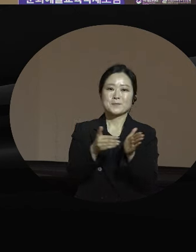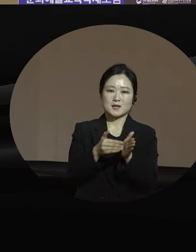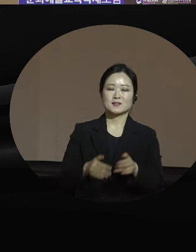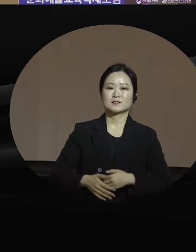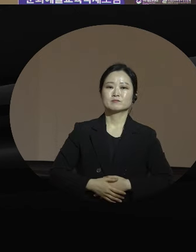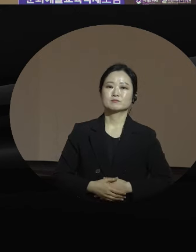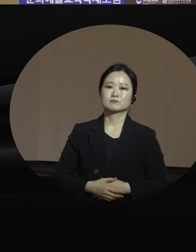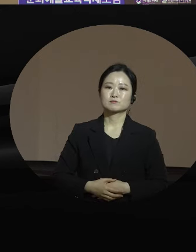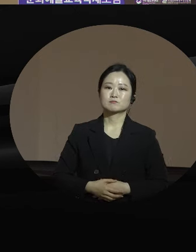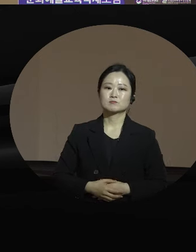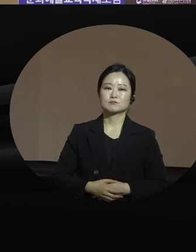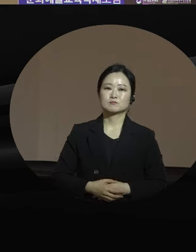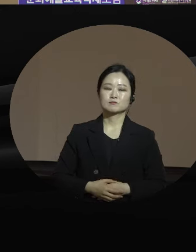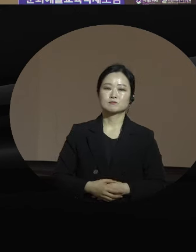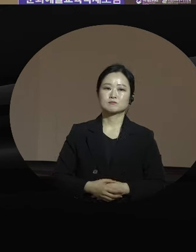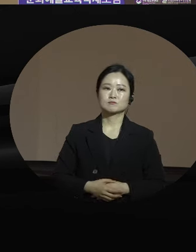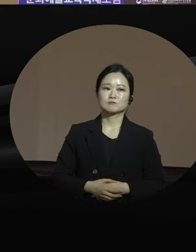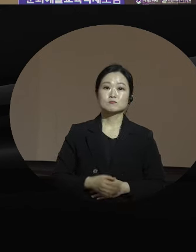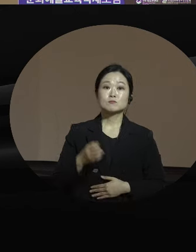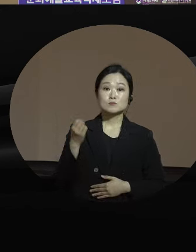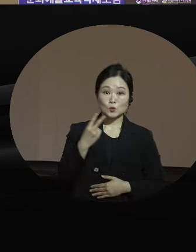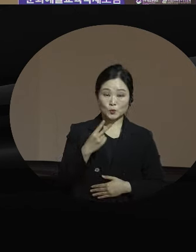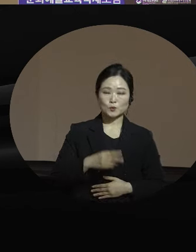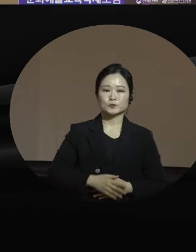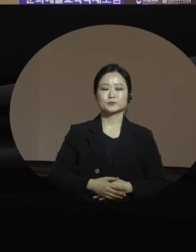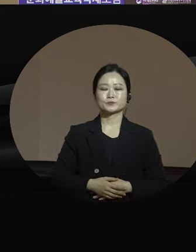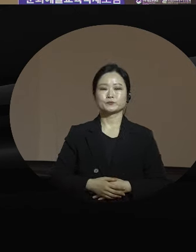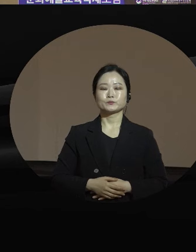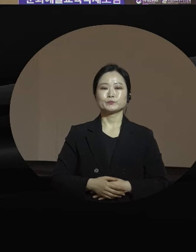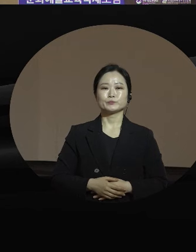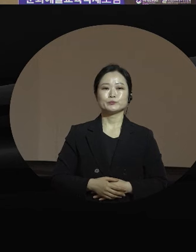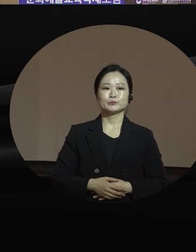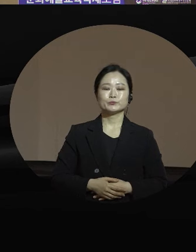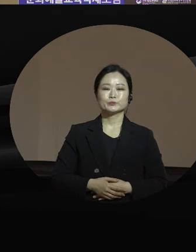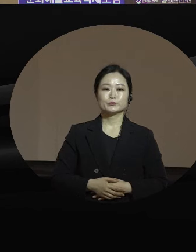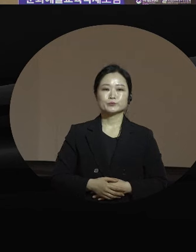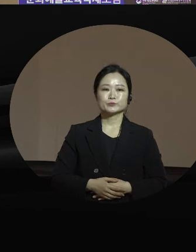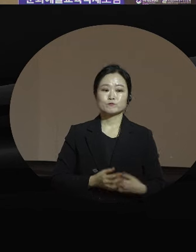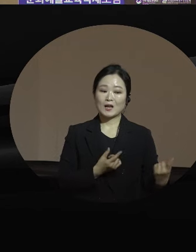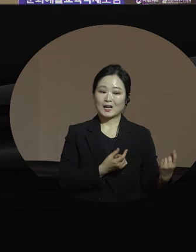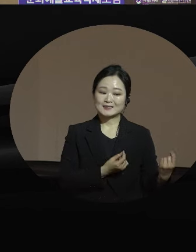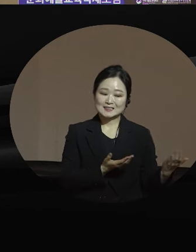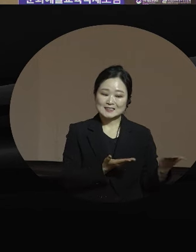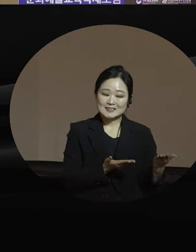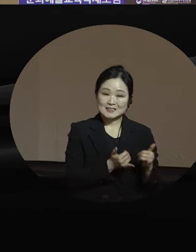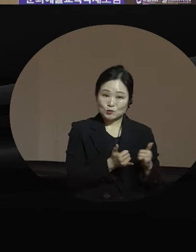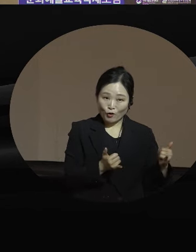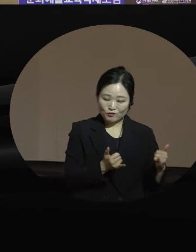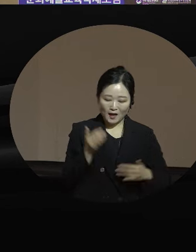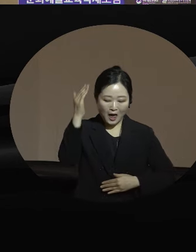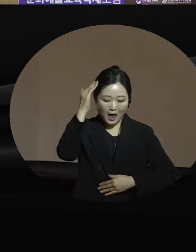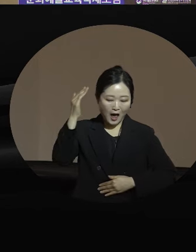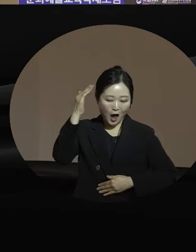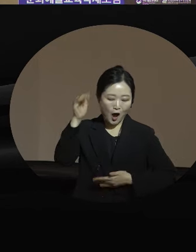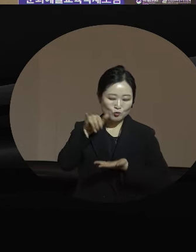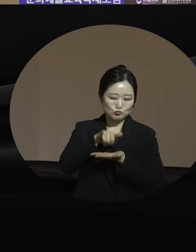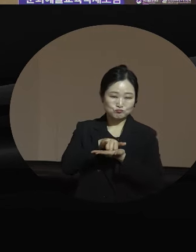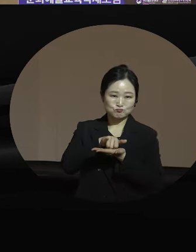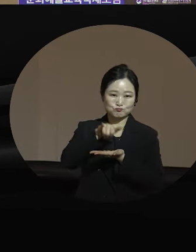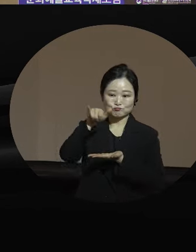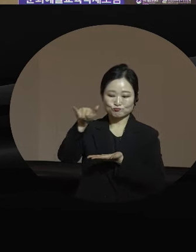were visited in Korea to learn the experiences of the cultural creative industry in